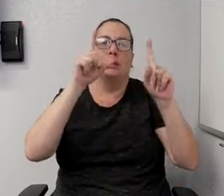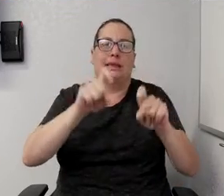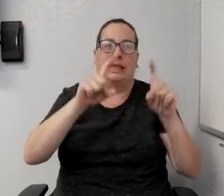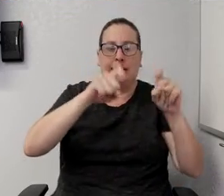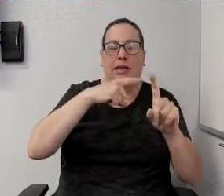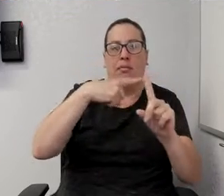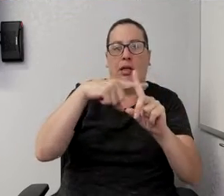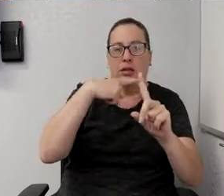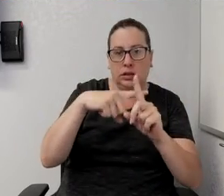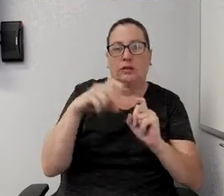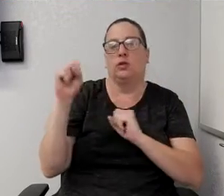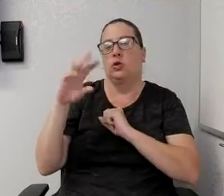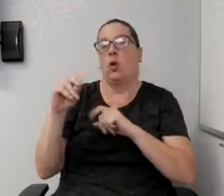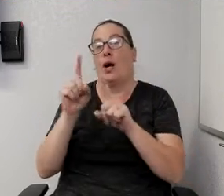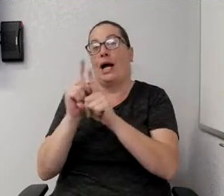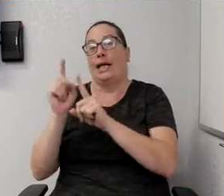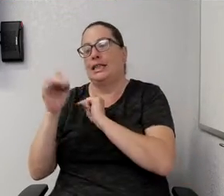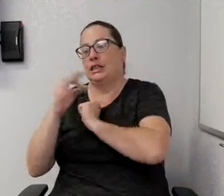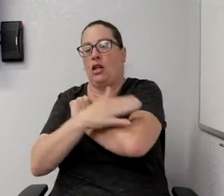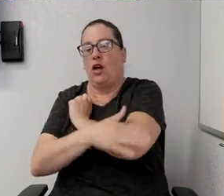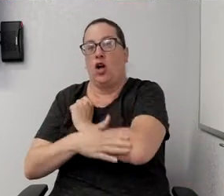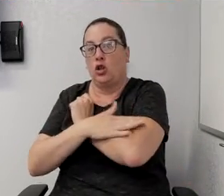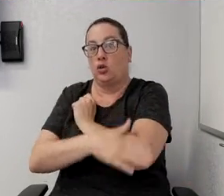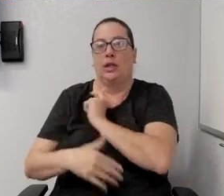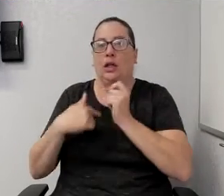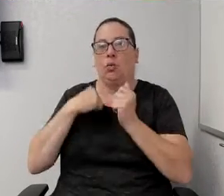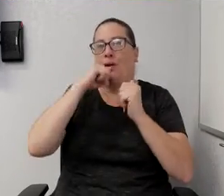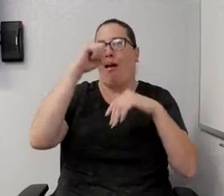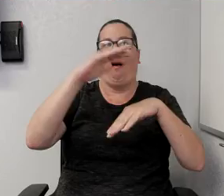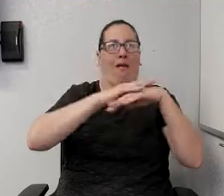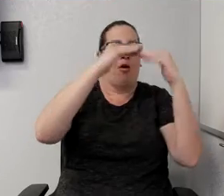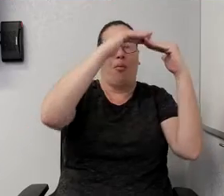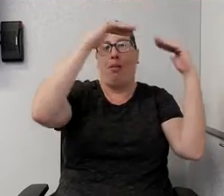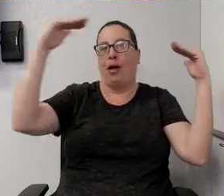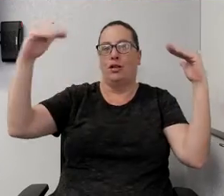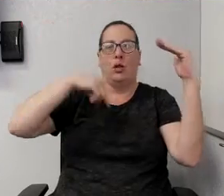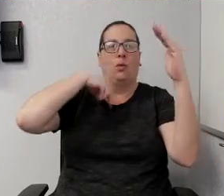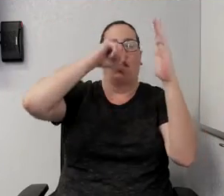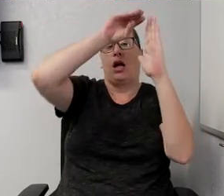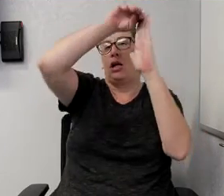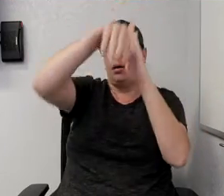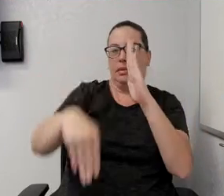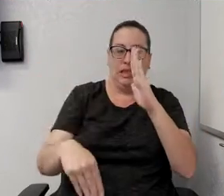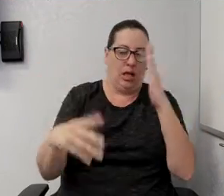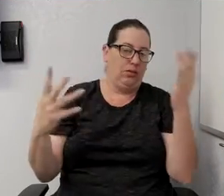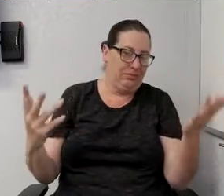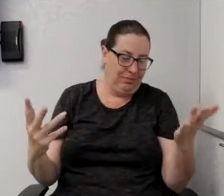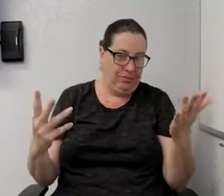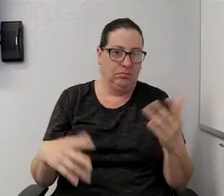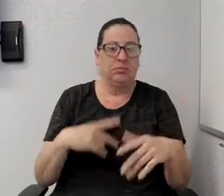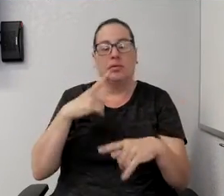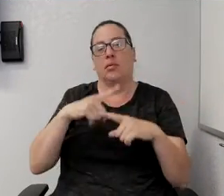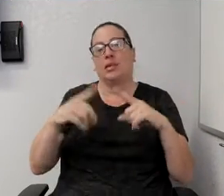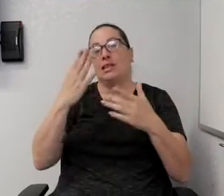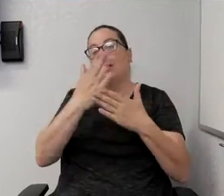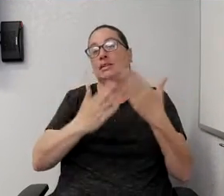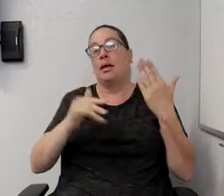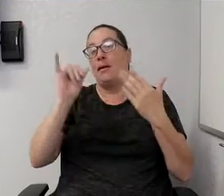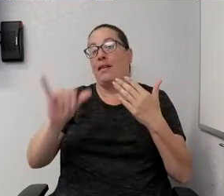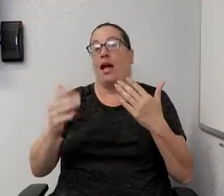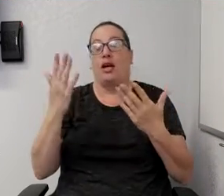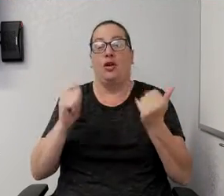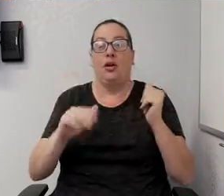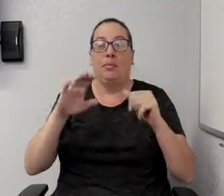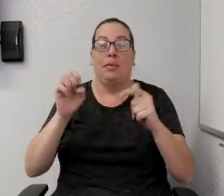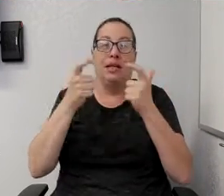So we are, as a country, we're not on the plateau. We're not coming down. Some of that might be just, greater availability of